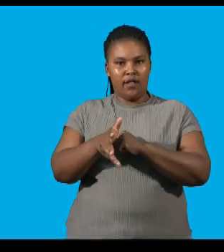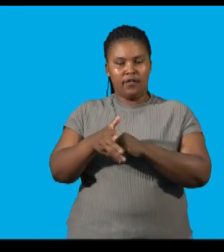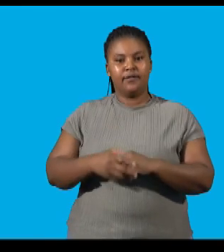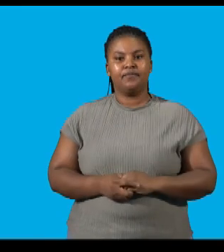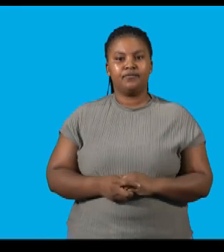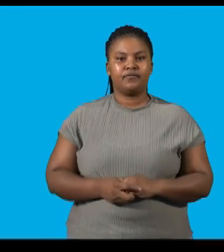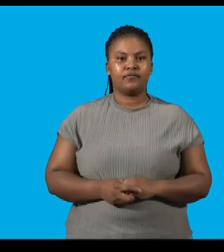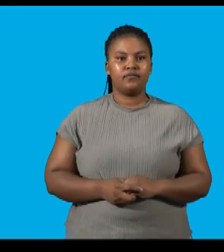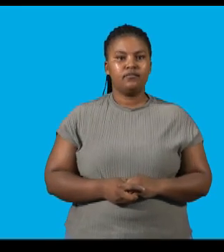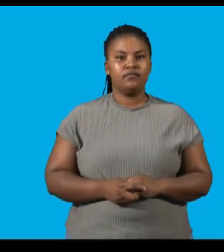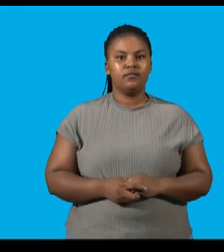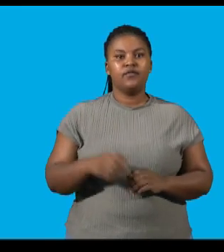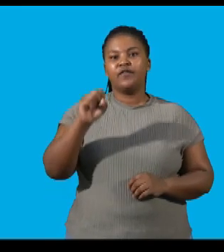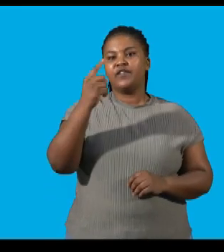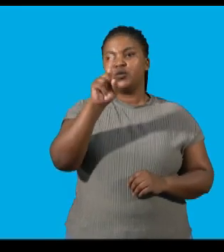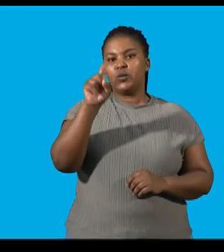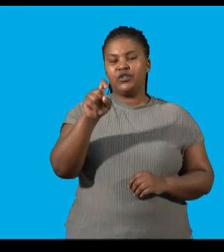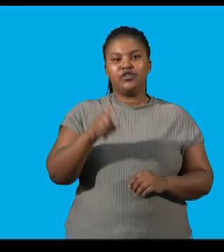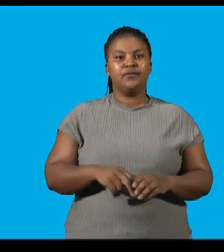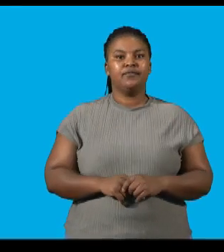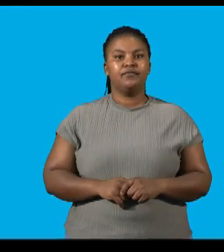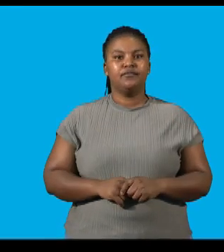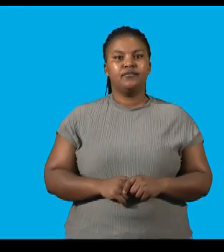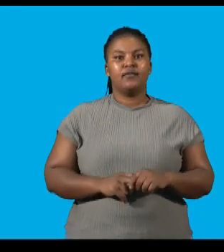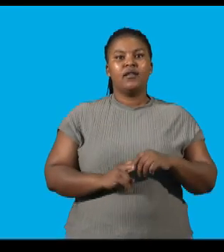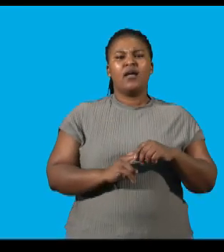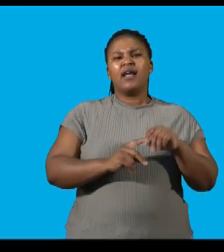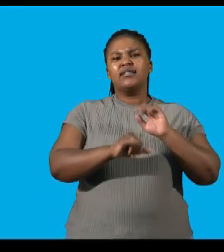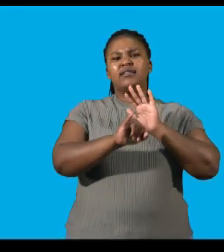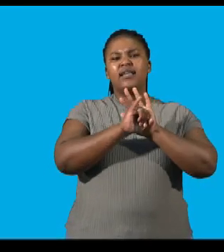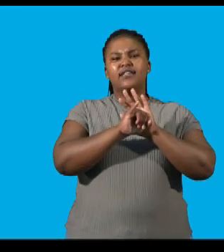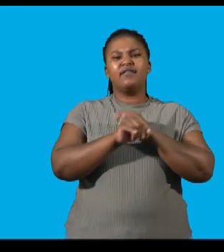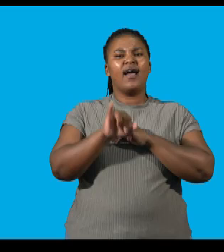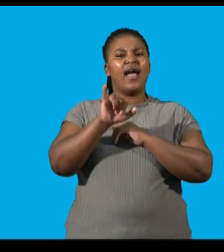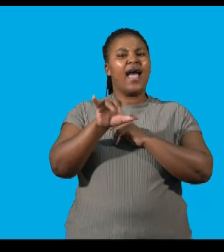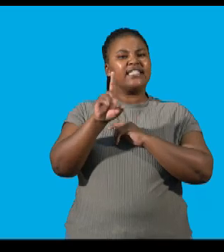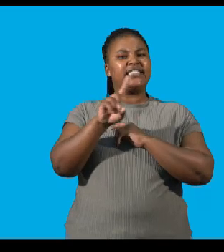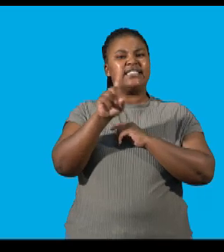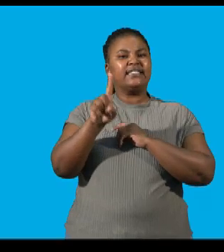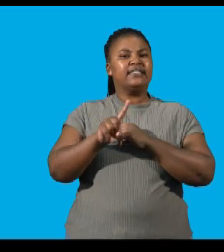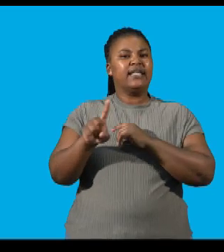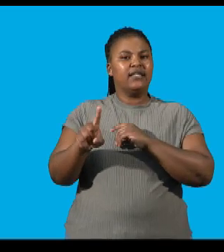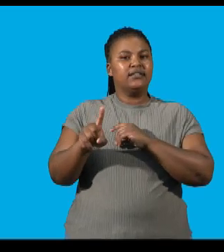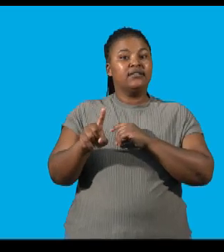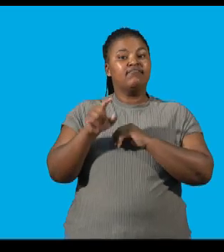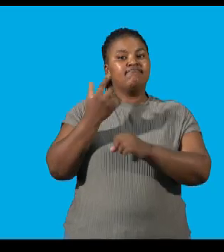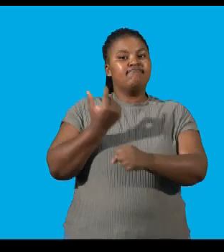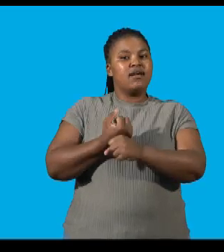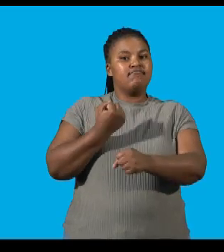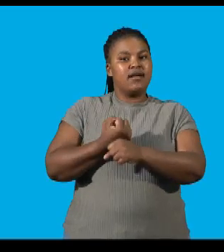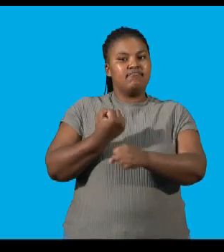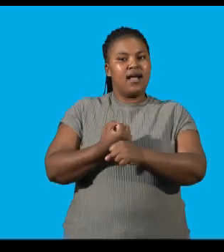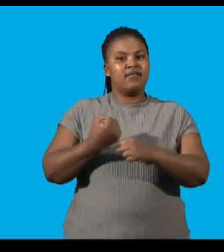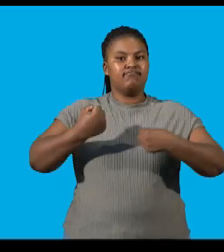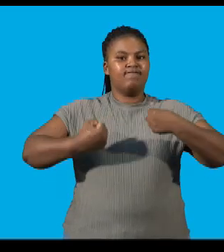this. So our first question says, identify the industrial development zone